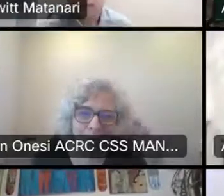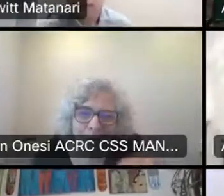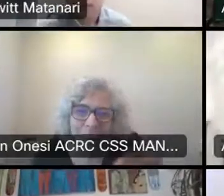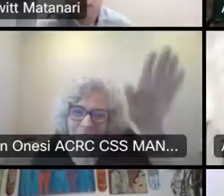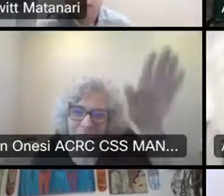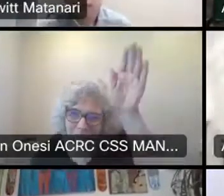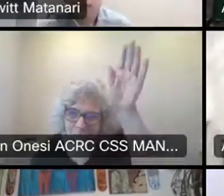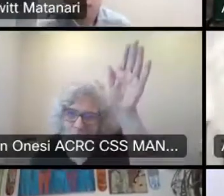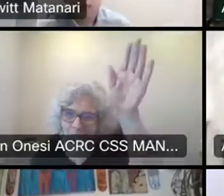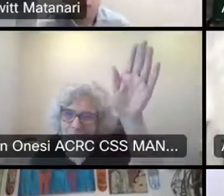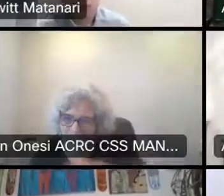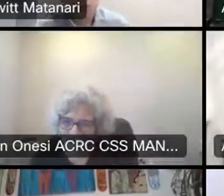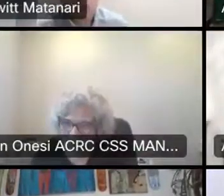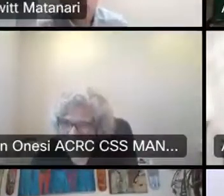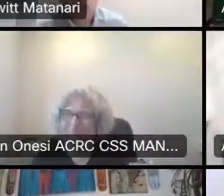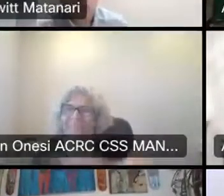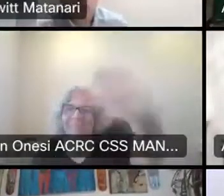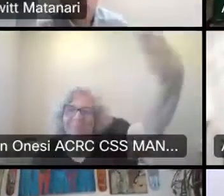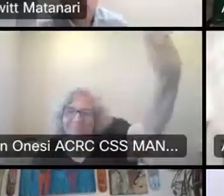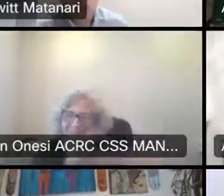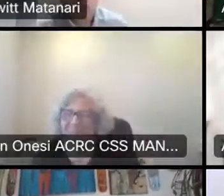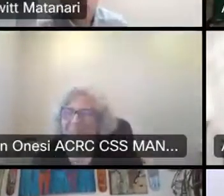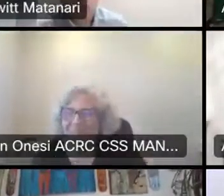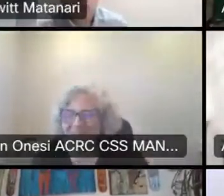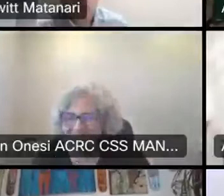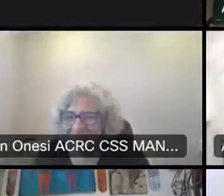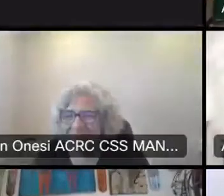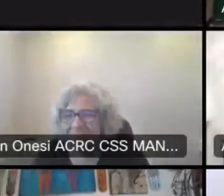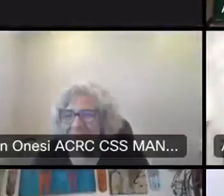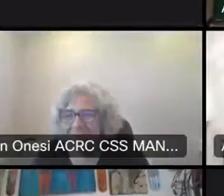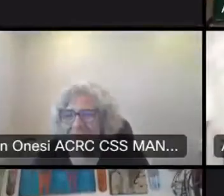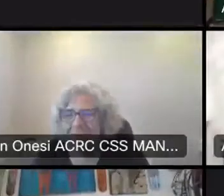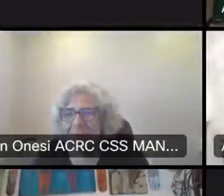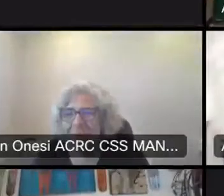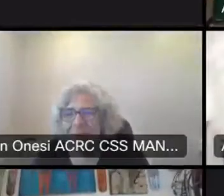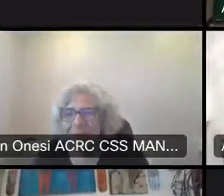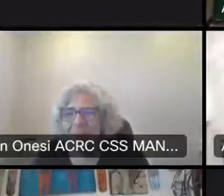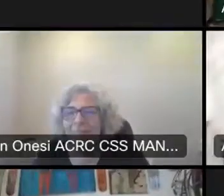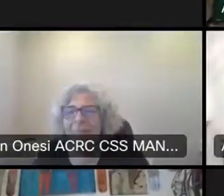temperature's team. going up. Mhm. Stay Yep. cool. Bye-bye. Bye.